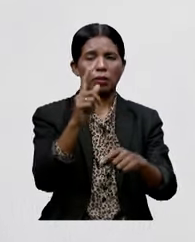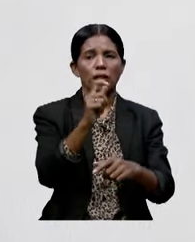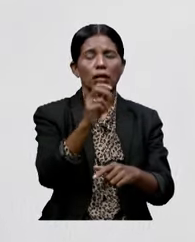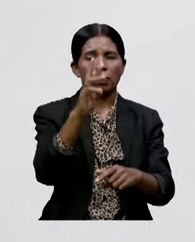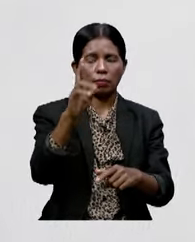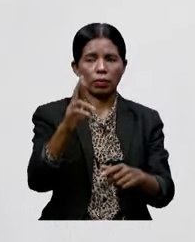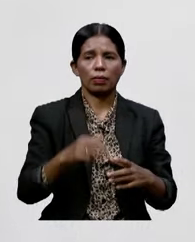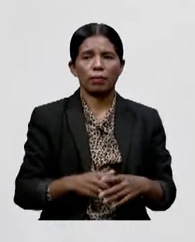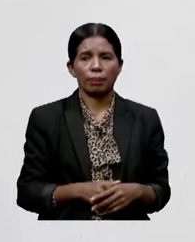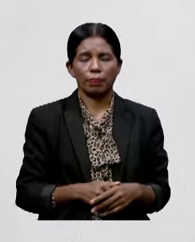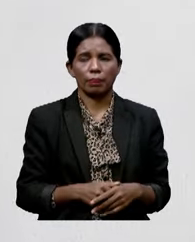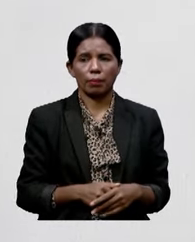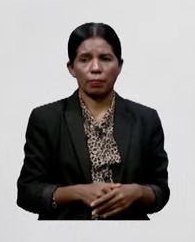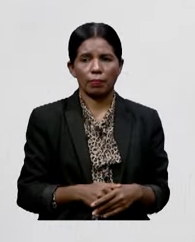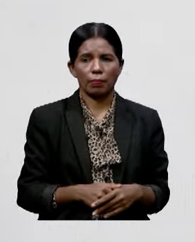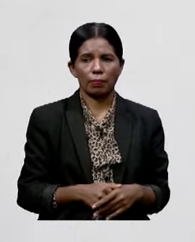Prime Minister also